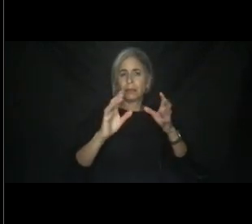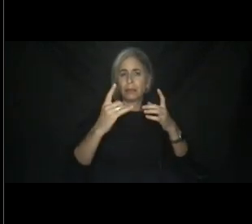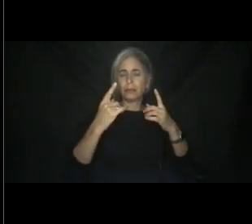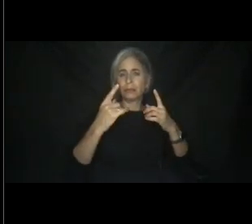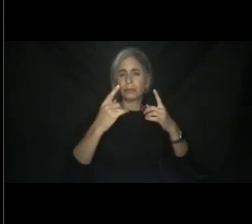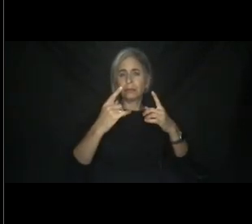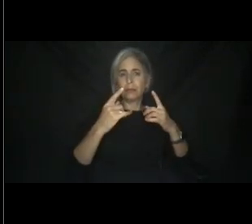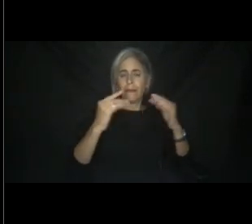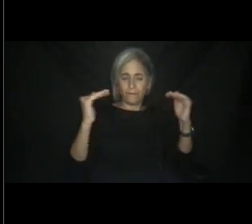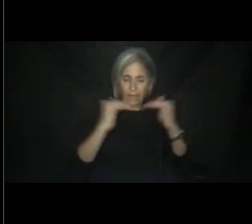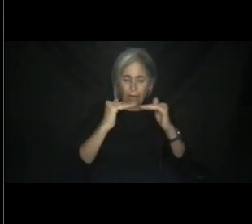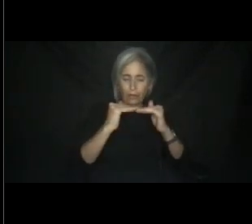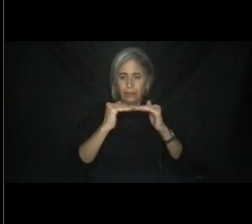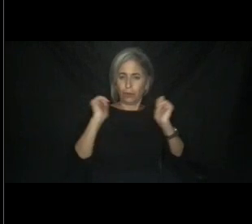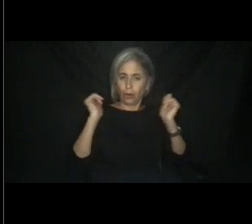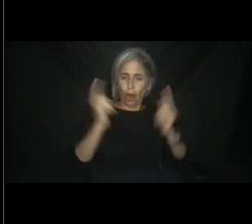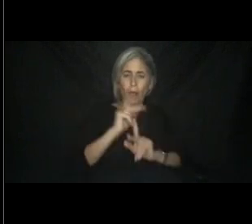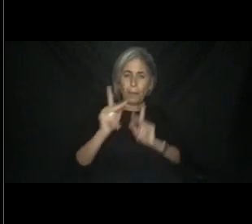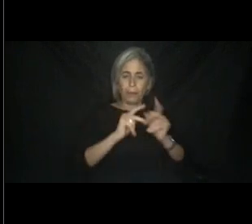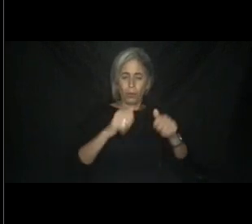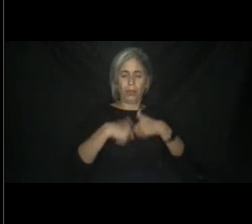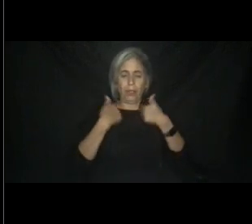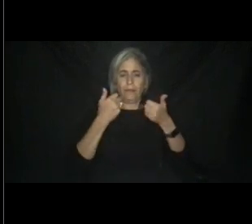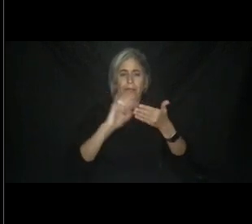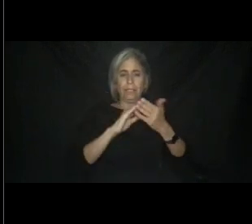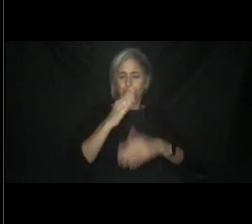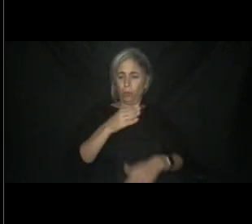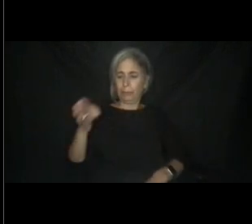residents of the city of Boynton Beach.